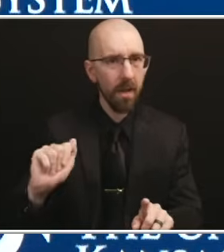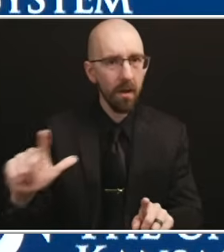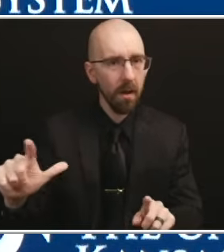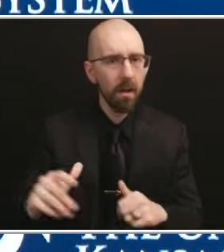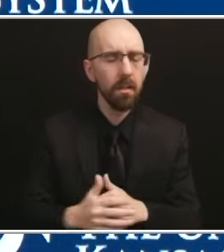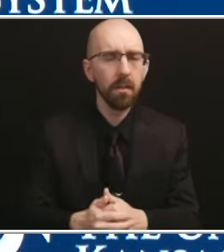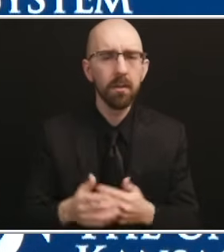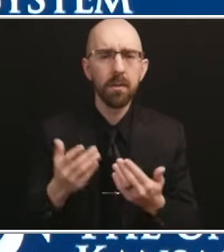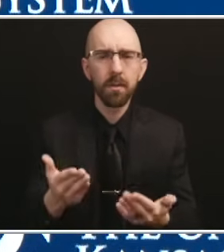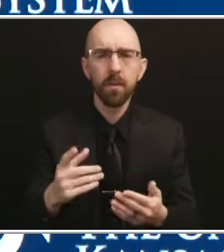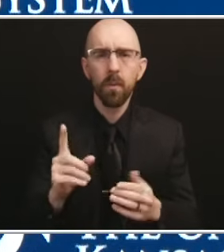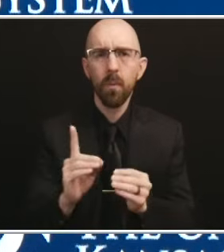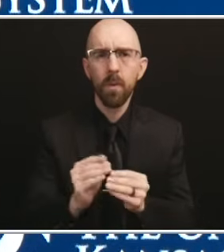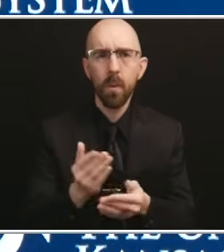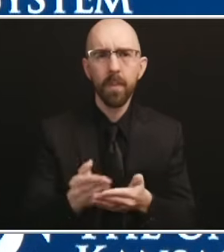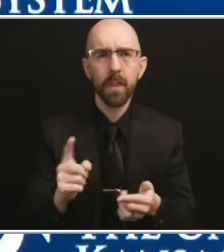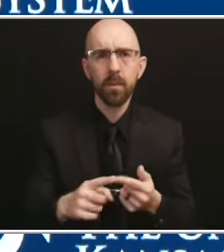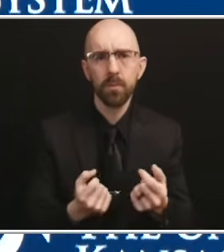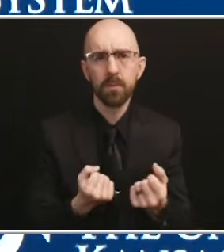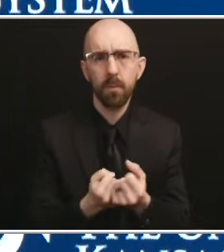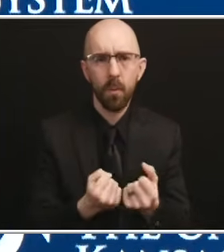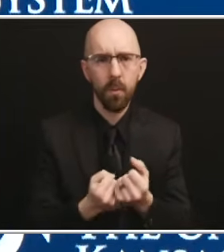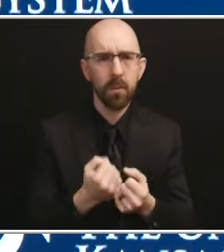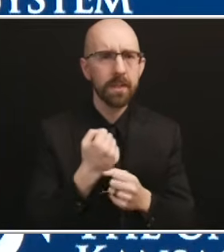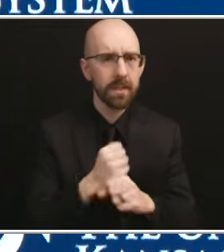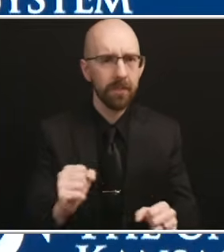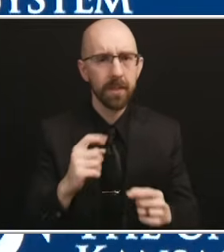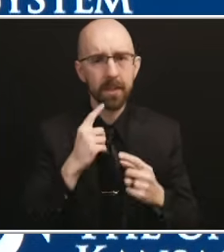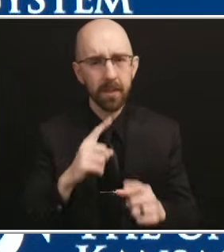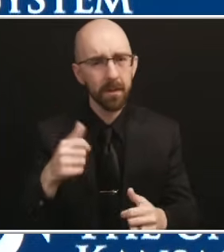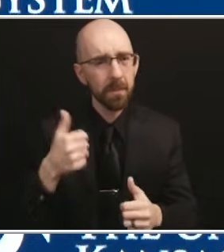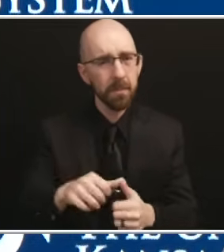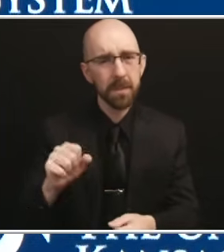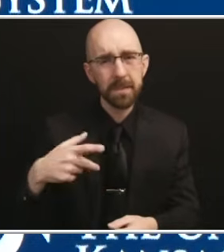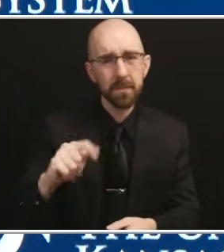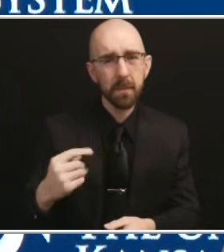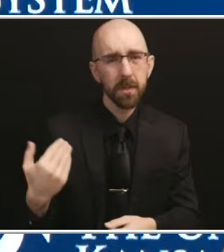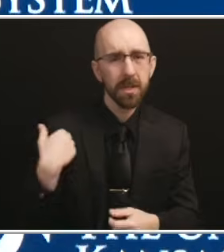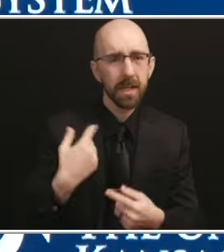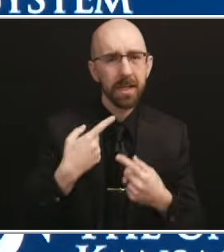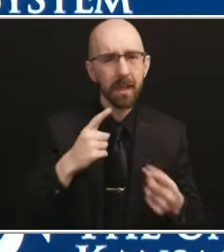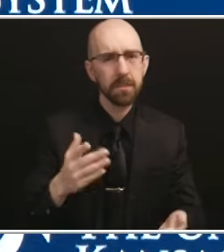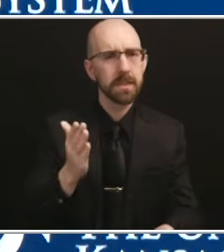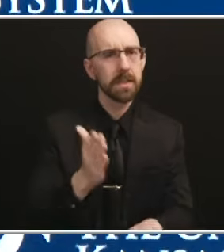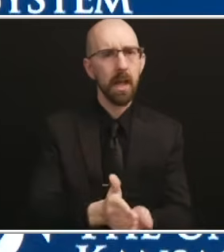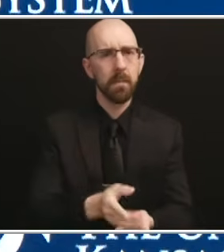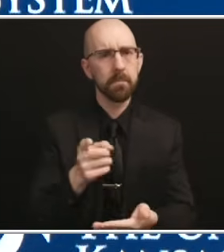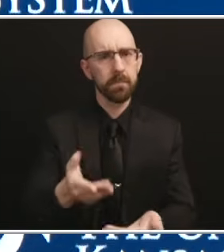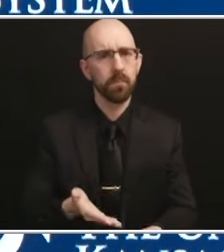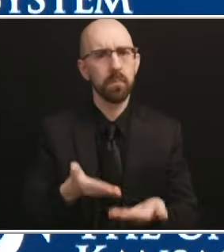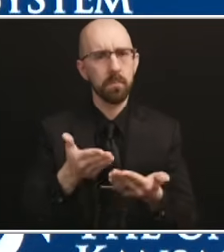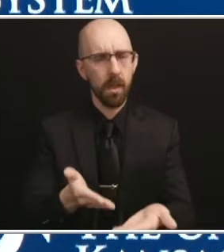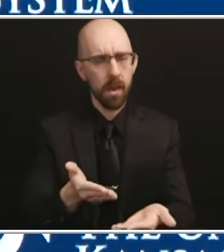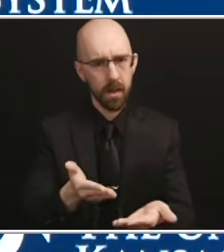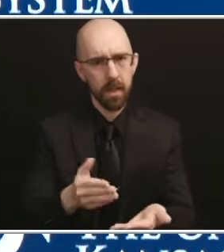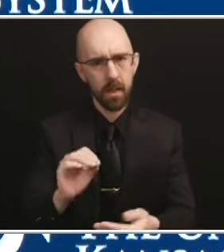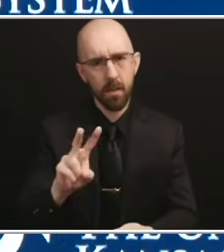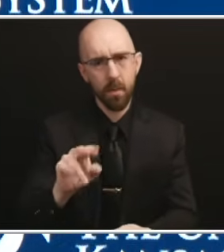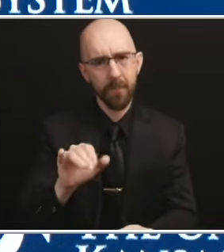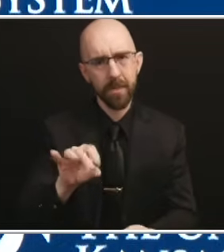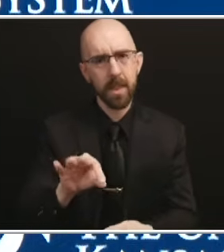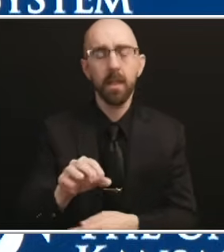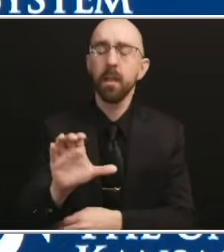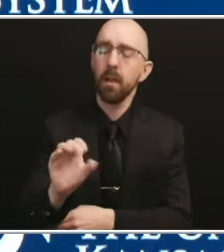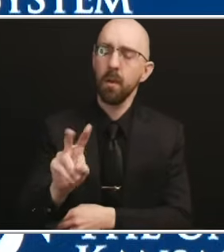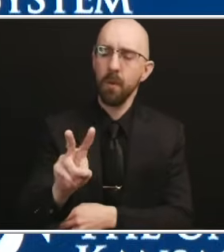one more thing to support the safety and efficacy. If you remember in September, there was an announcement to stop recommending to COVID-19 vaccines